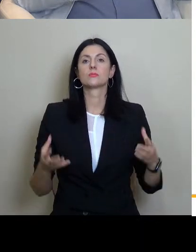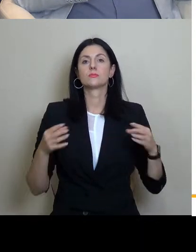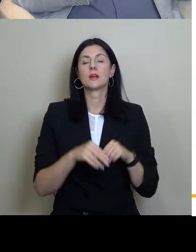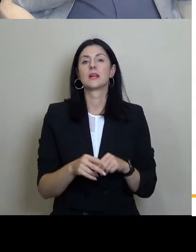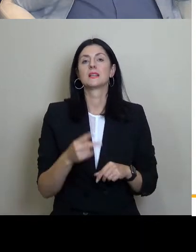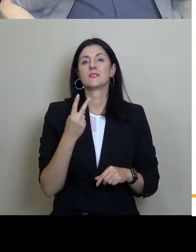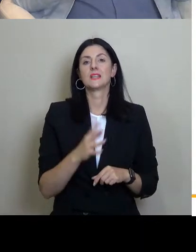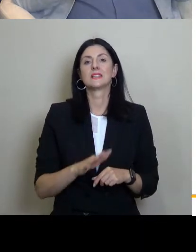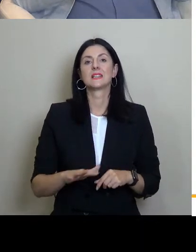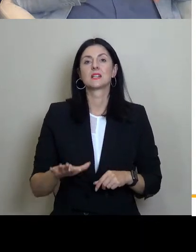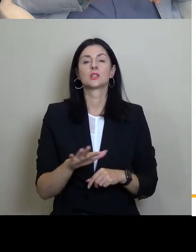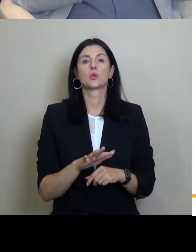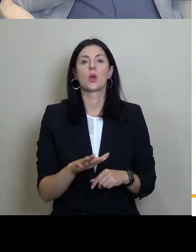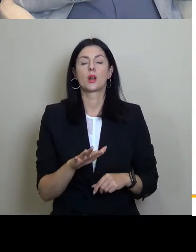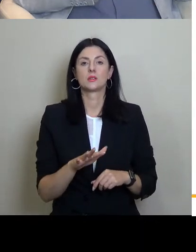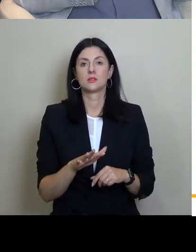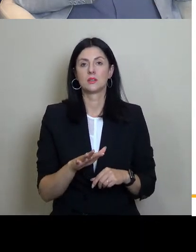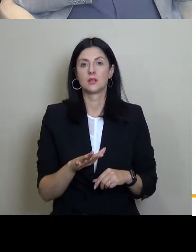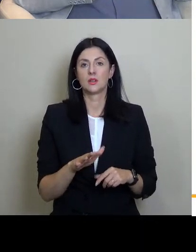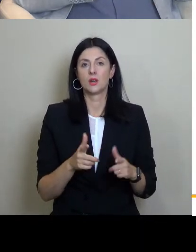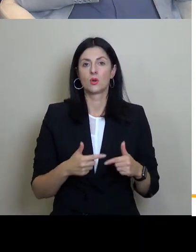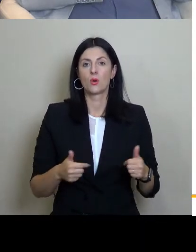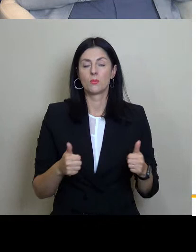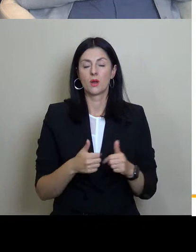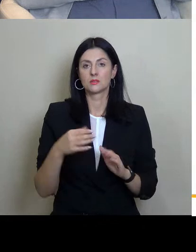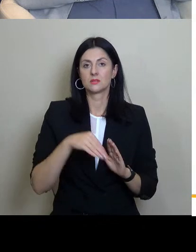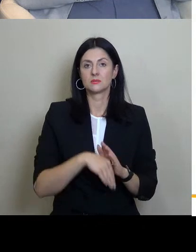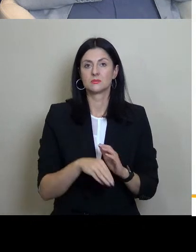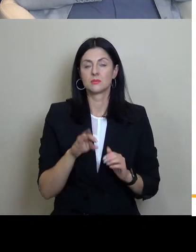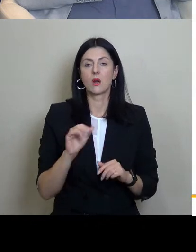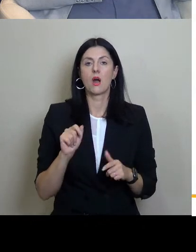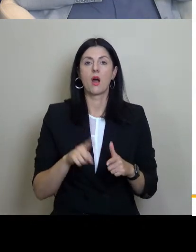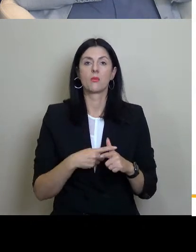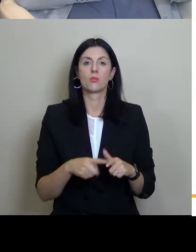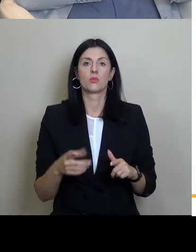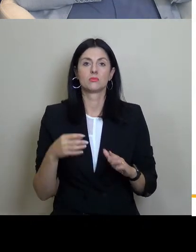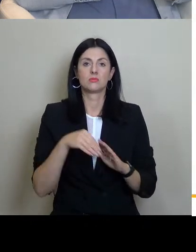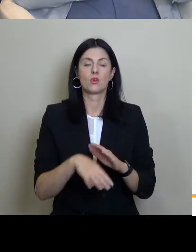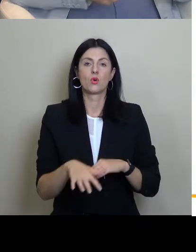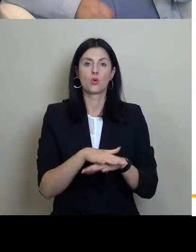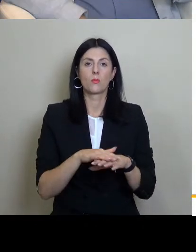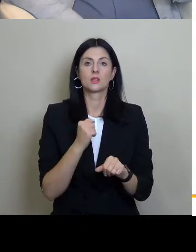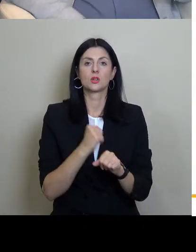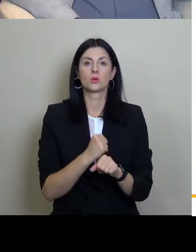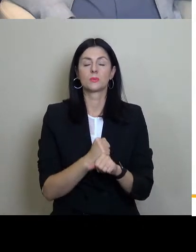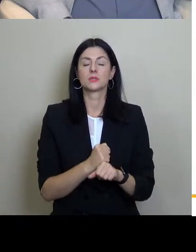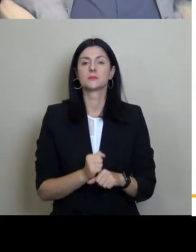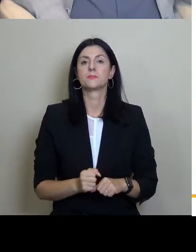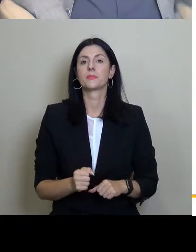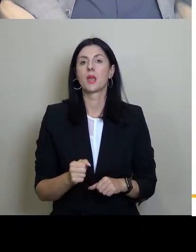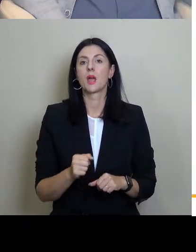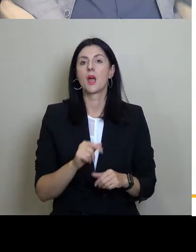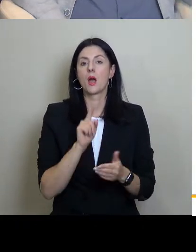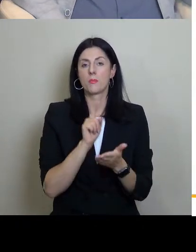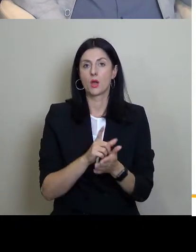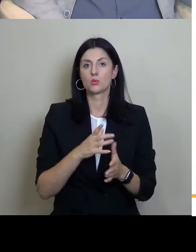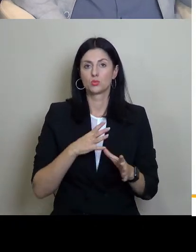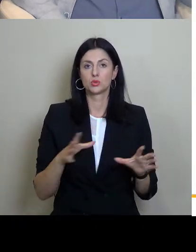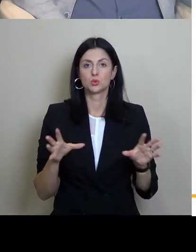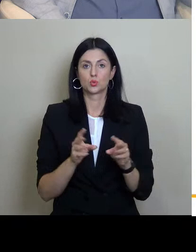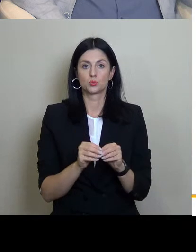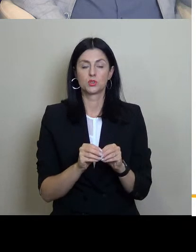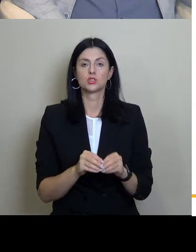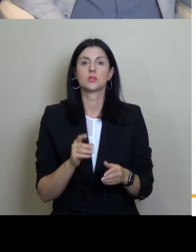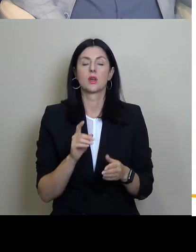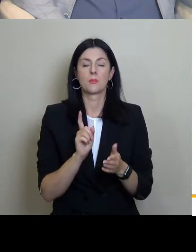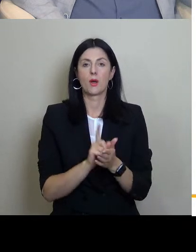we can consolidate two communities into one constituency or create several constituencies within